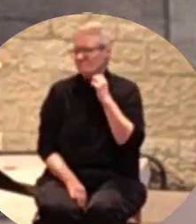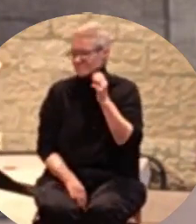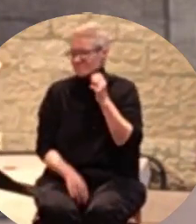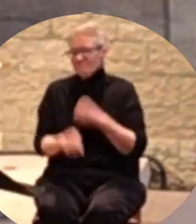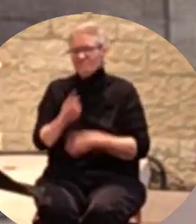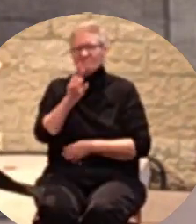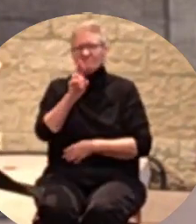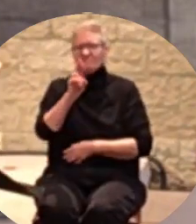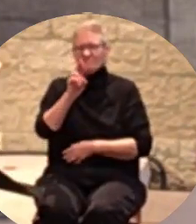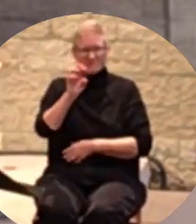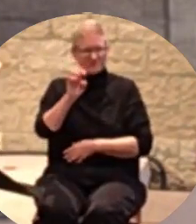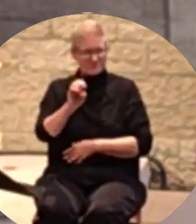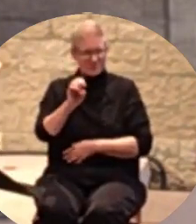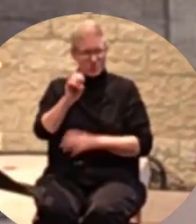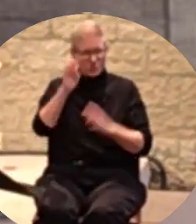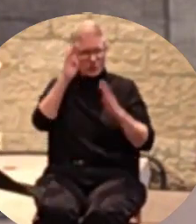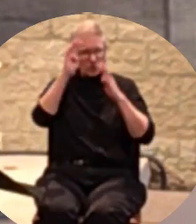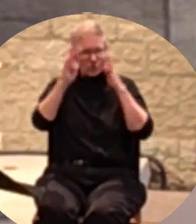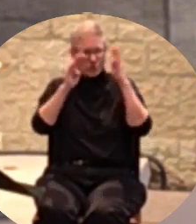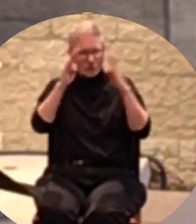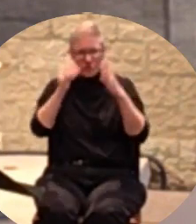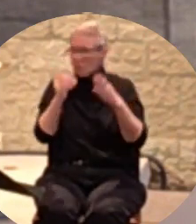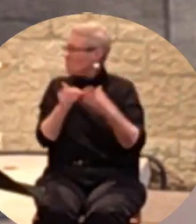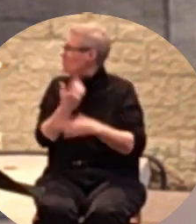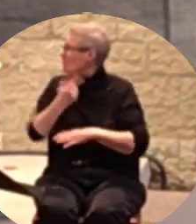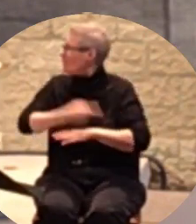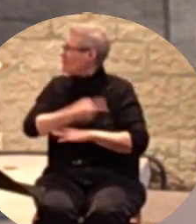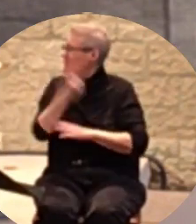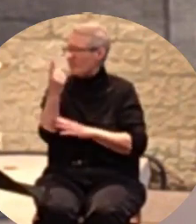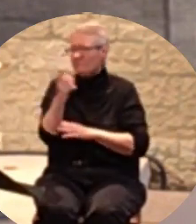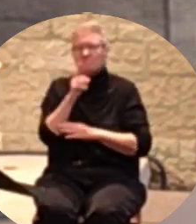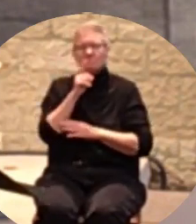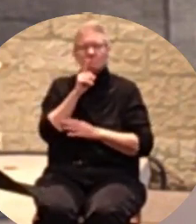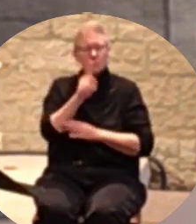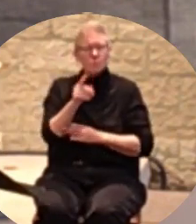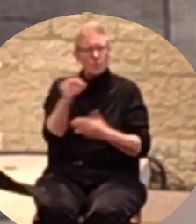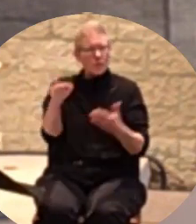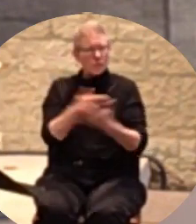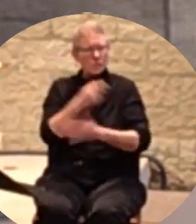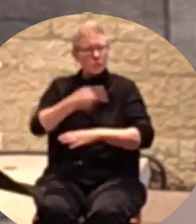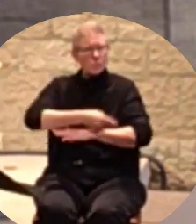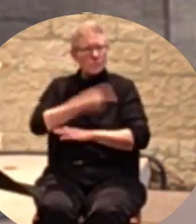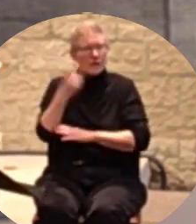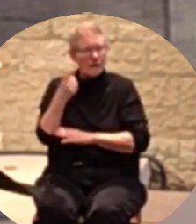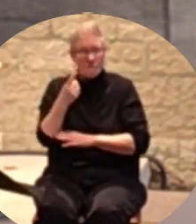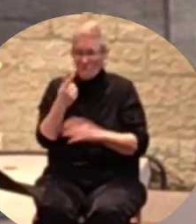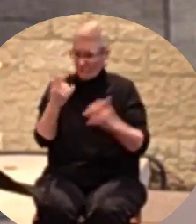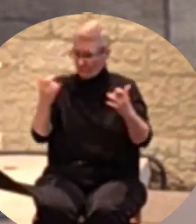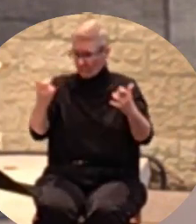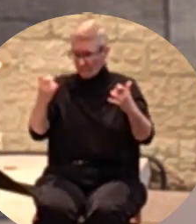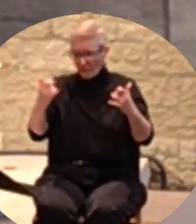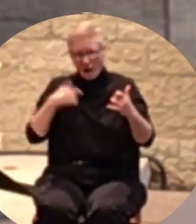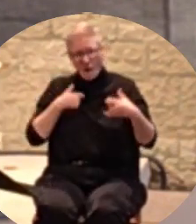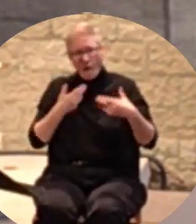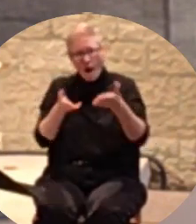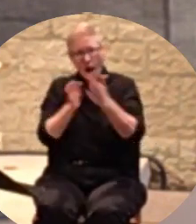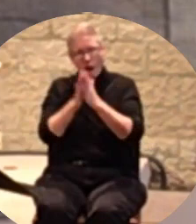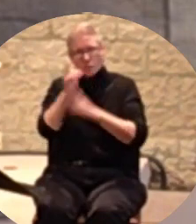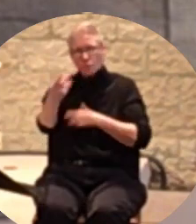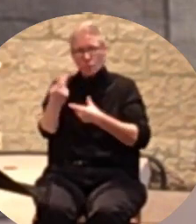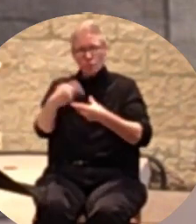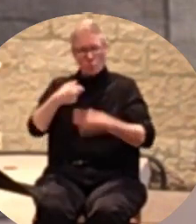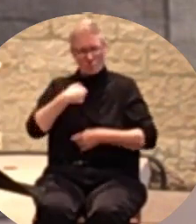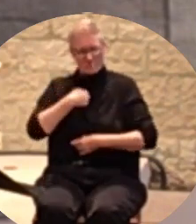Recreation of a new day, and it is a brand new day. And now I'd ask you to join me as